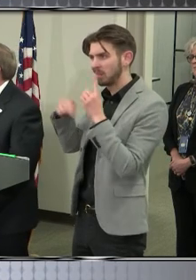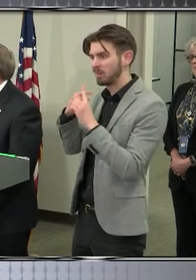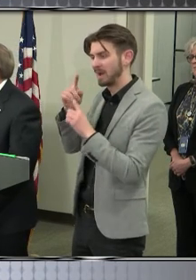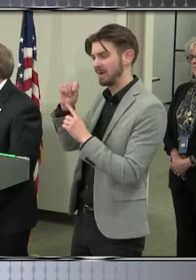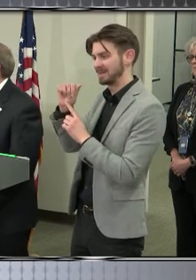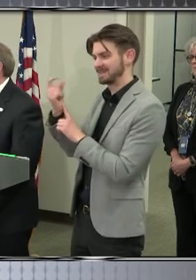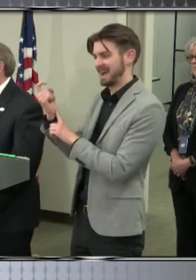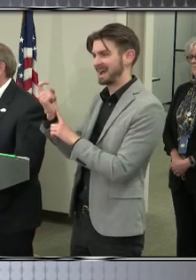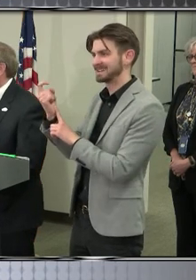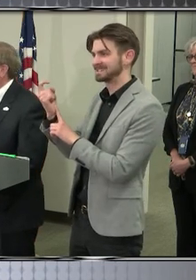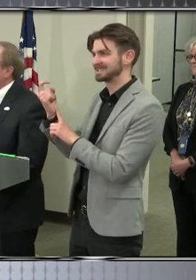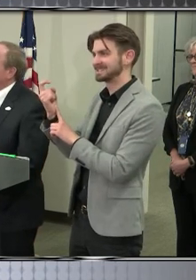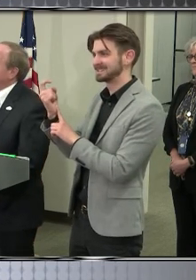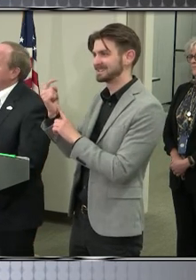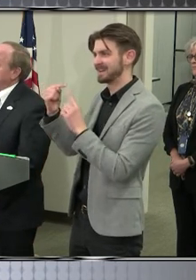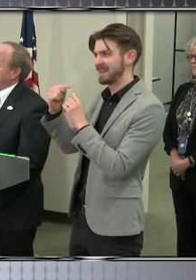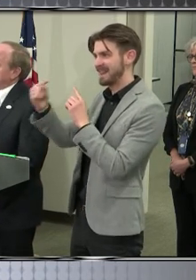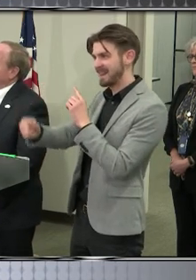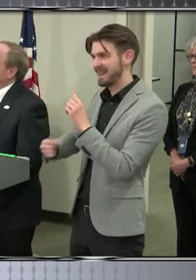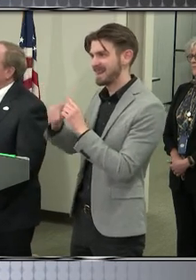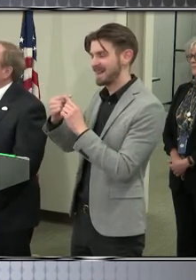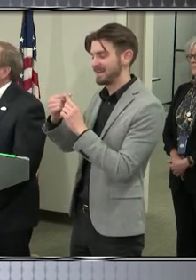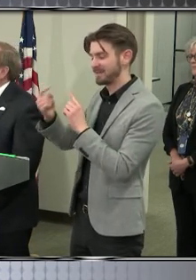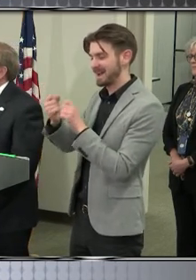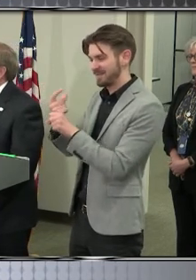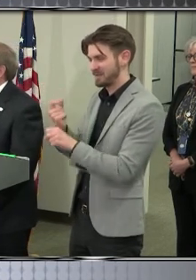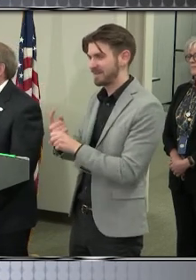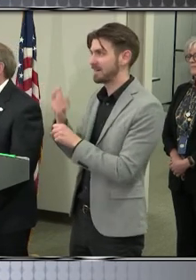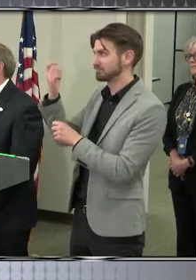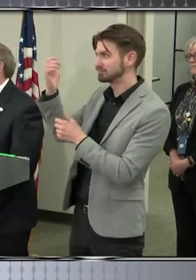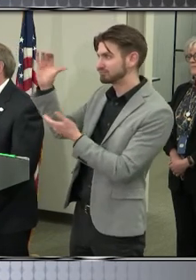money to spend next year, and we have to make